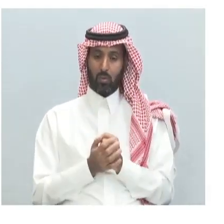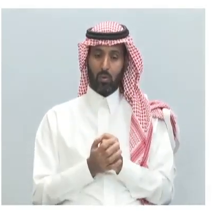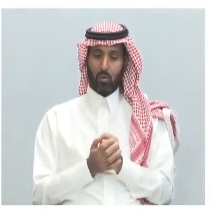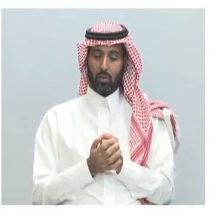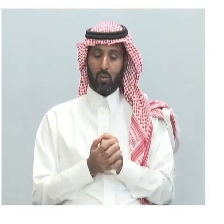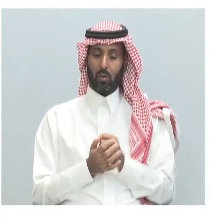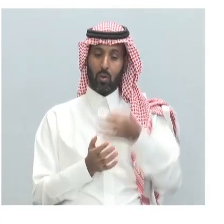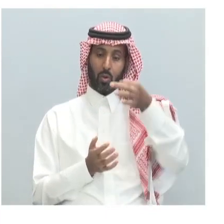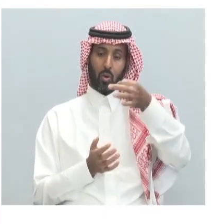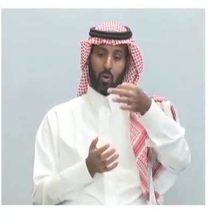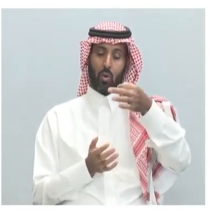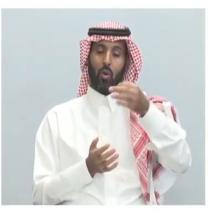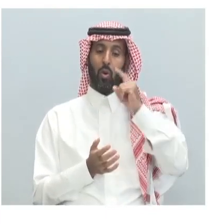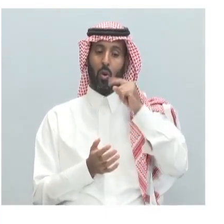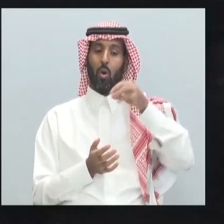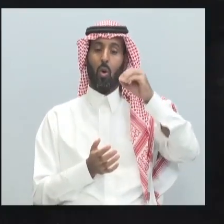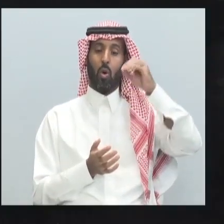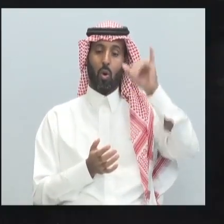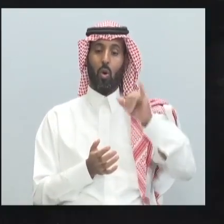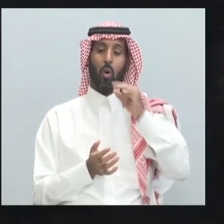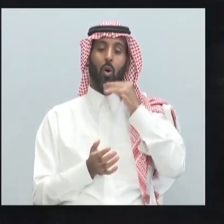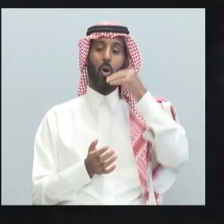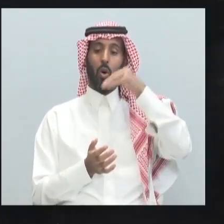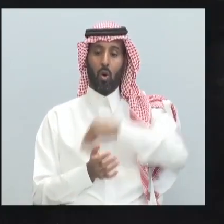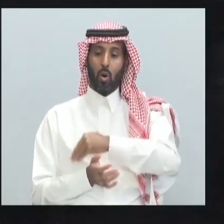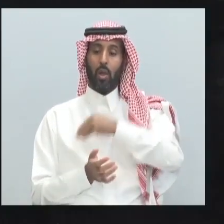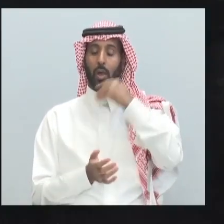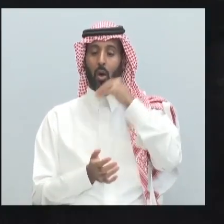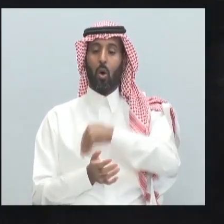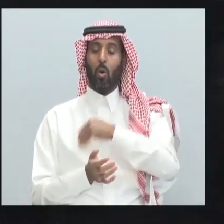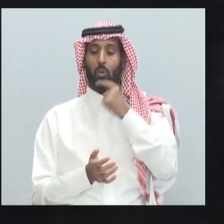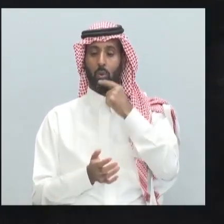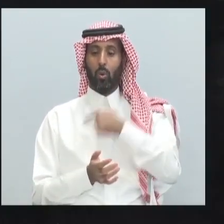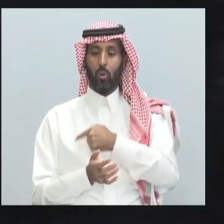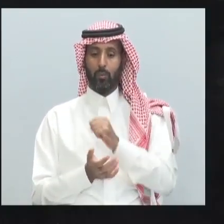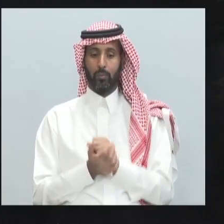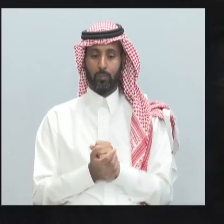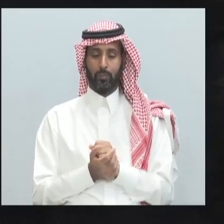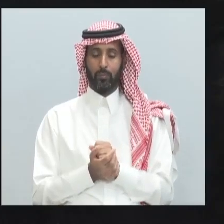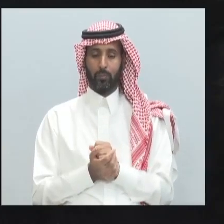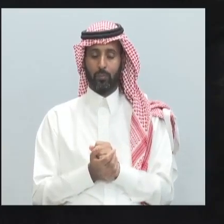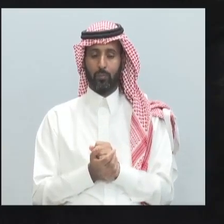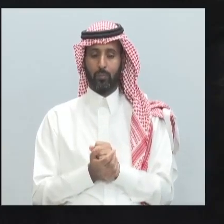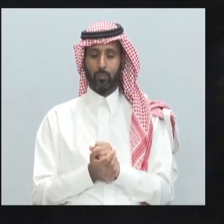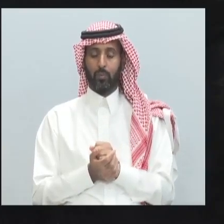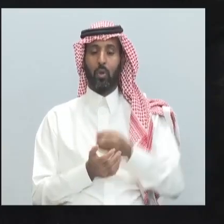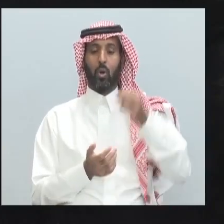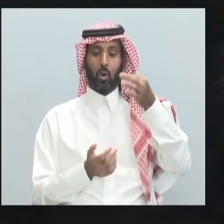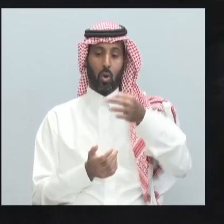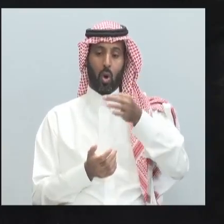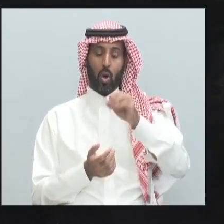have O and Y. O and Y means what? Oi. Oi, toy, like toy. Excellent.